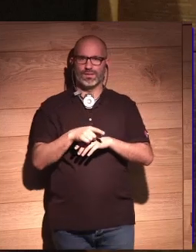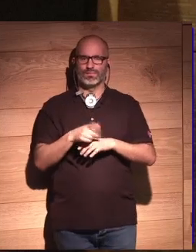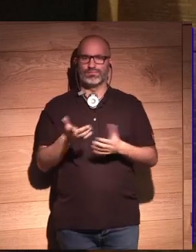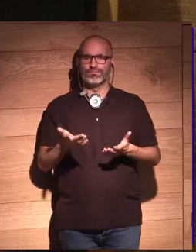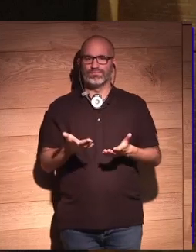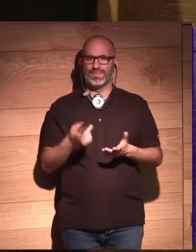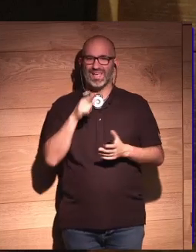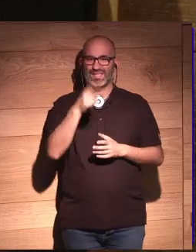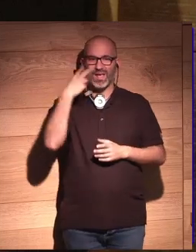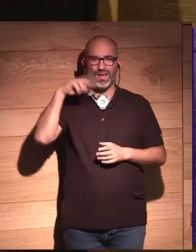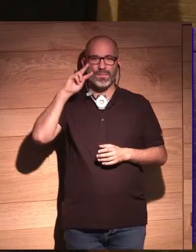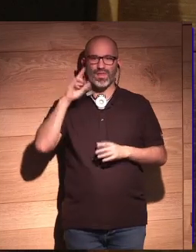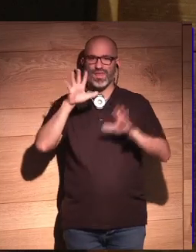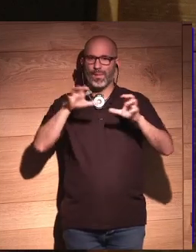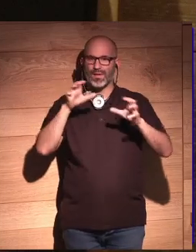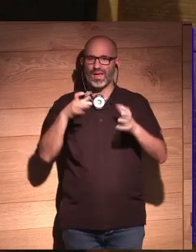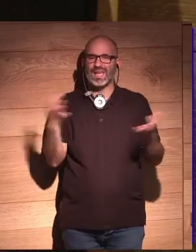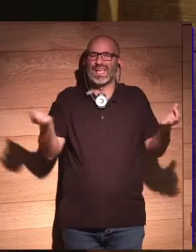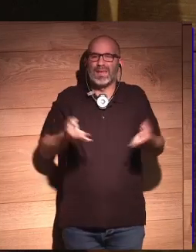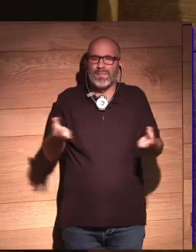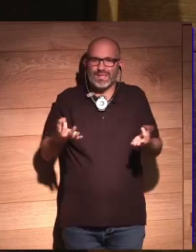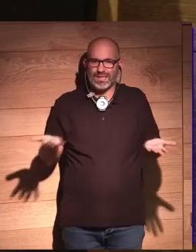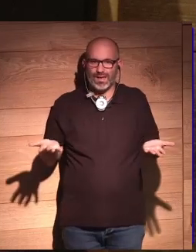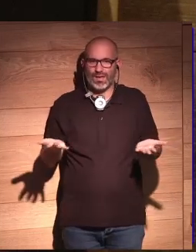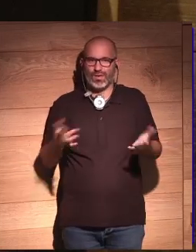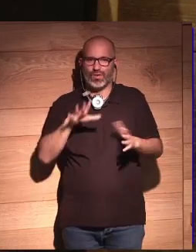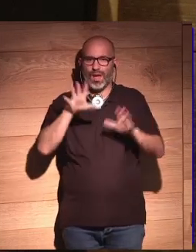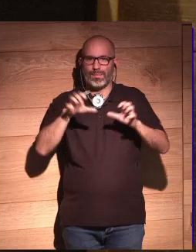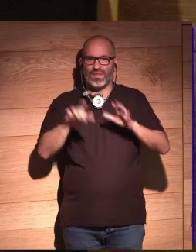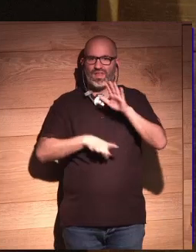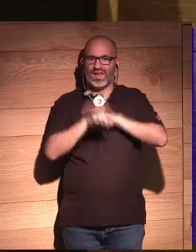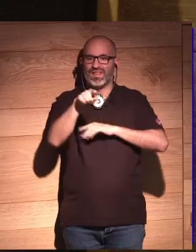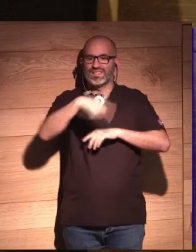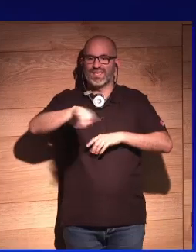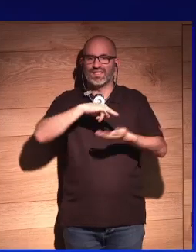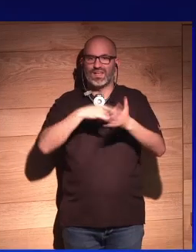learning. What about to learn with these technologies?